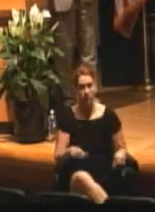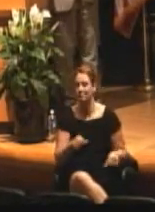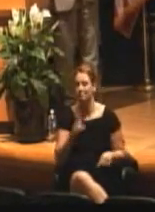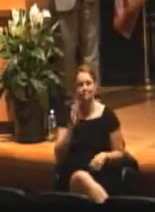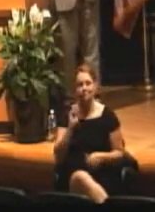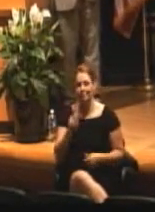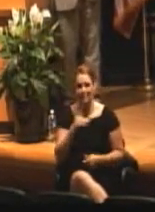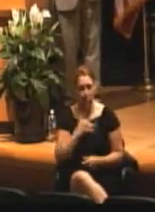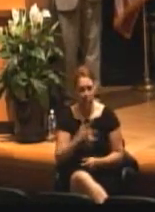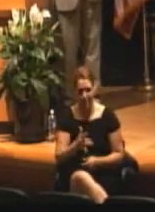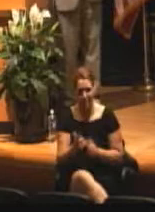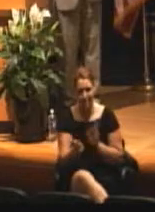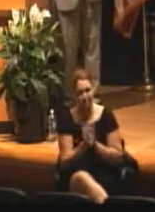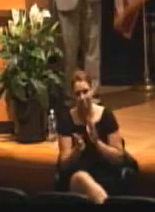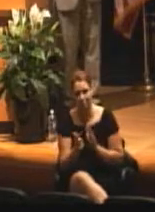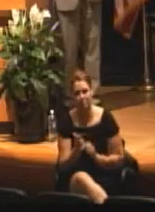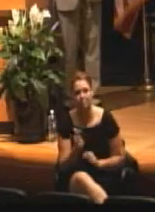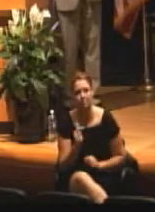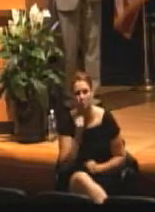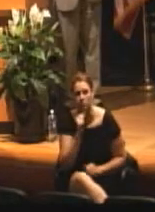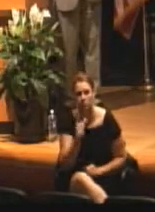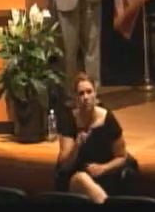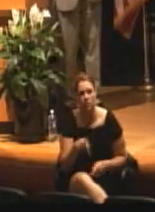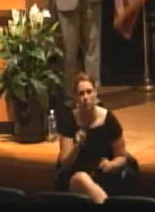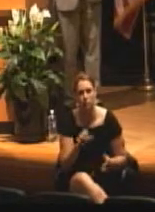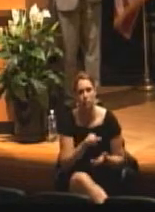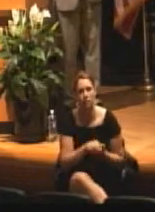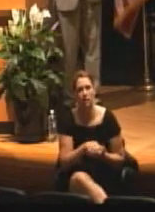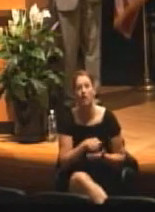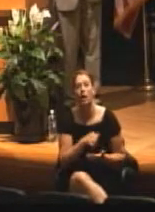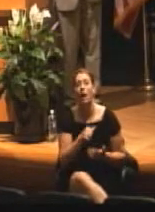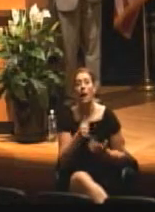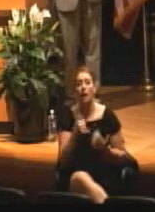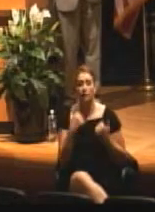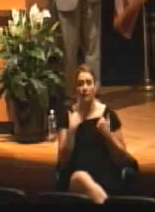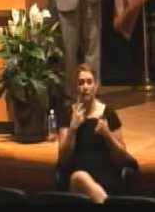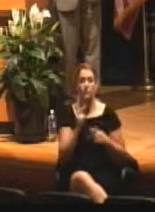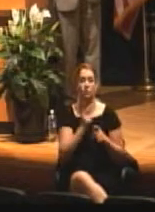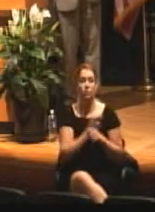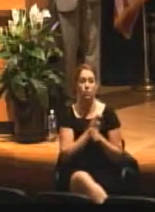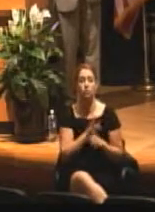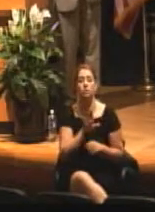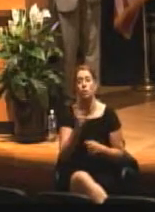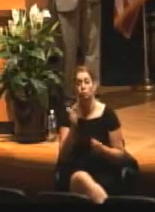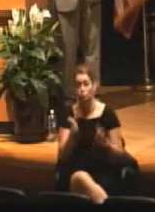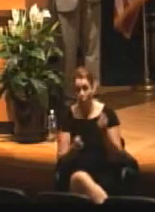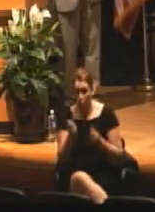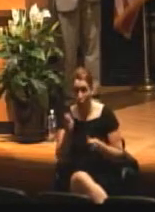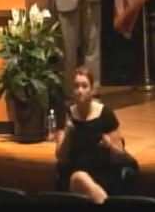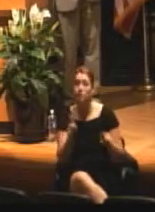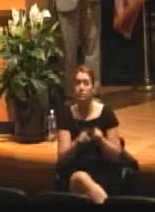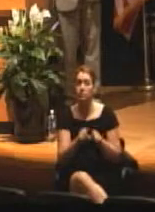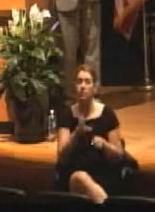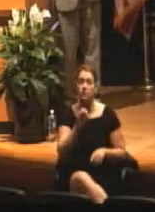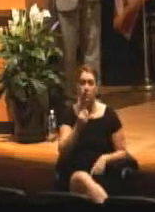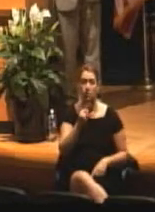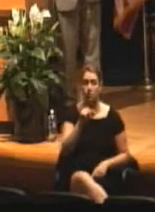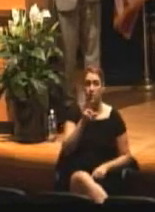that. But I've had people use their cars, collateral, things like that. Anything that you own is okay.